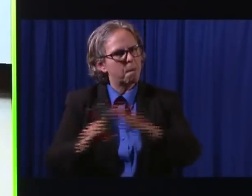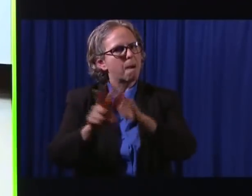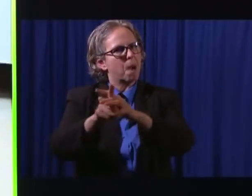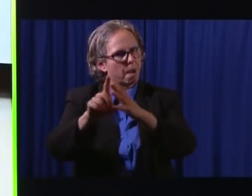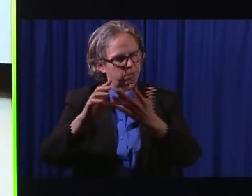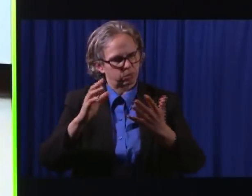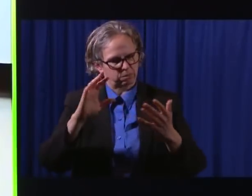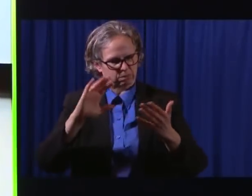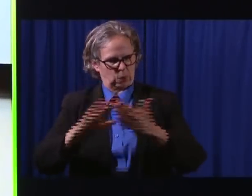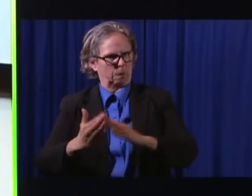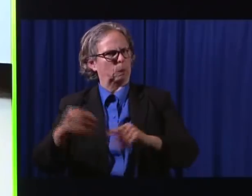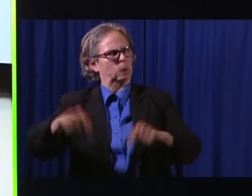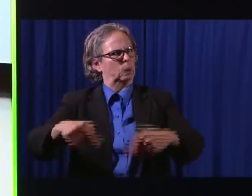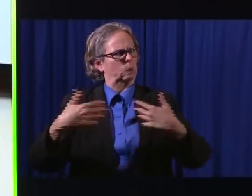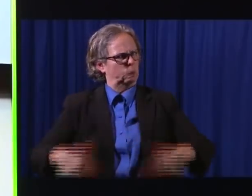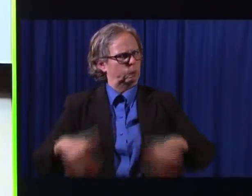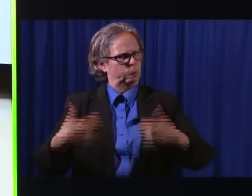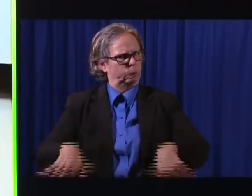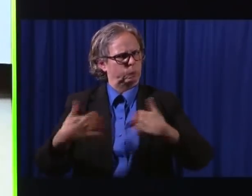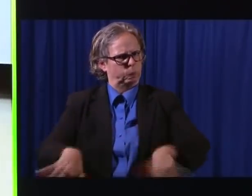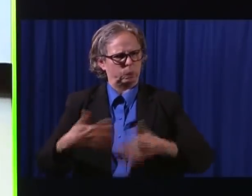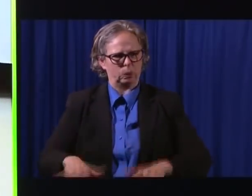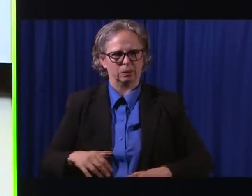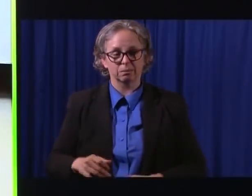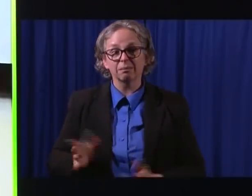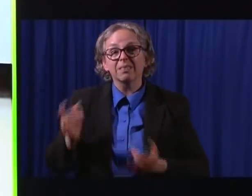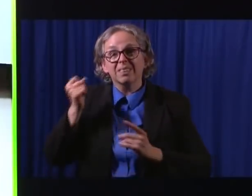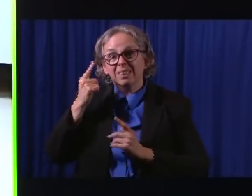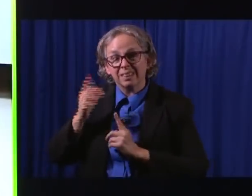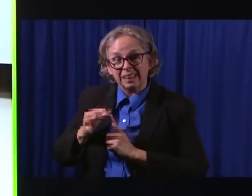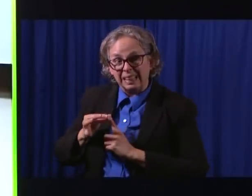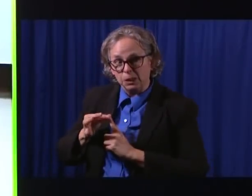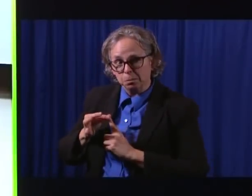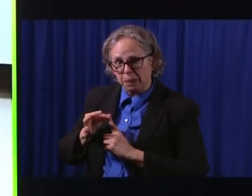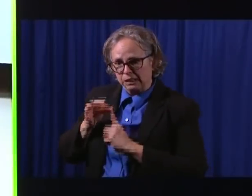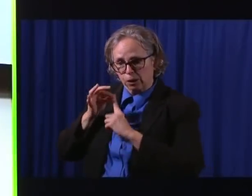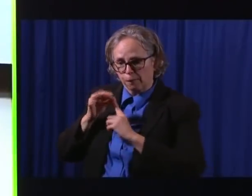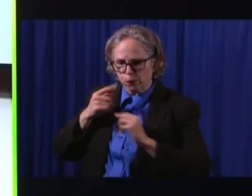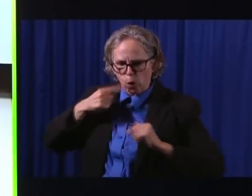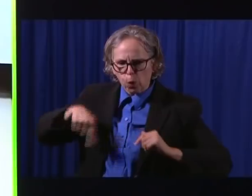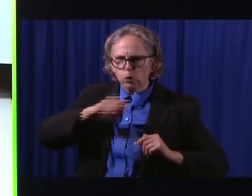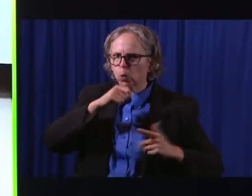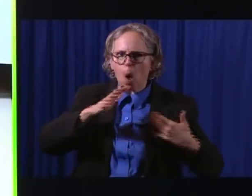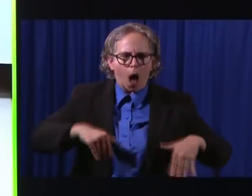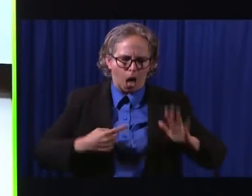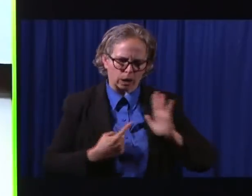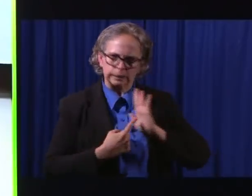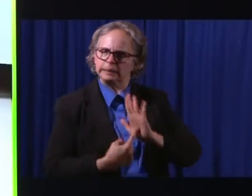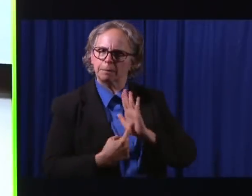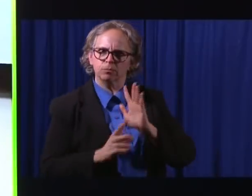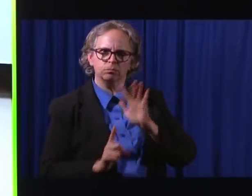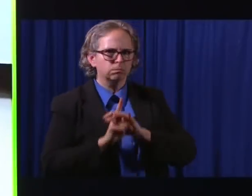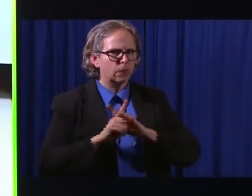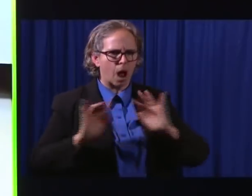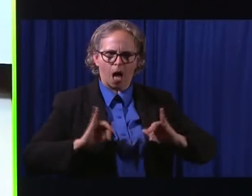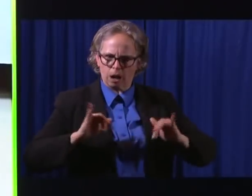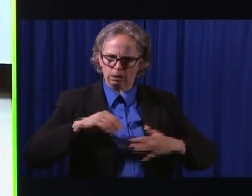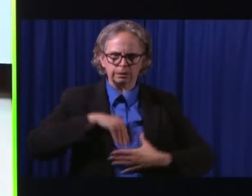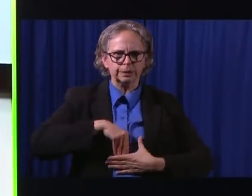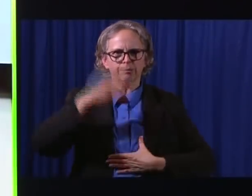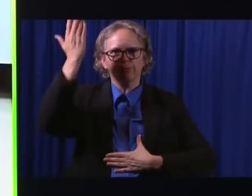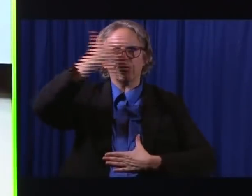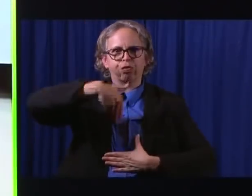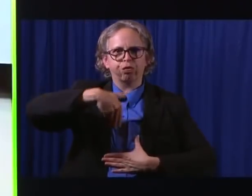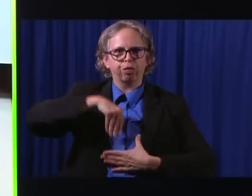seeing asymptomatic young people, young adults, who can maybe pass these things on